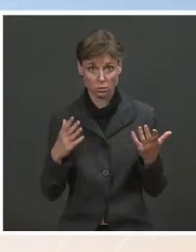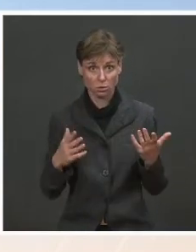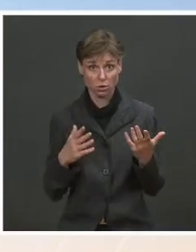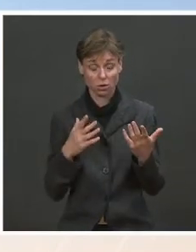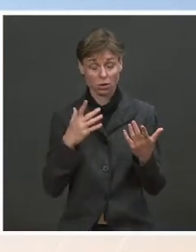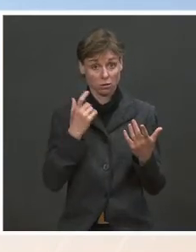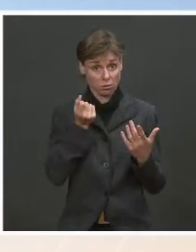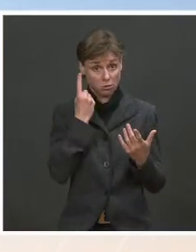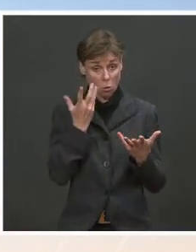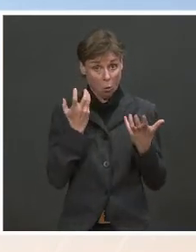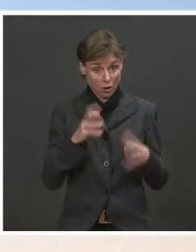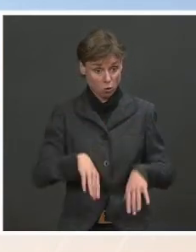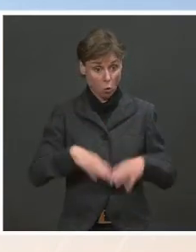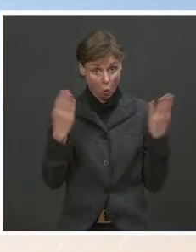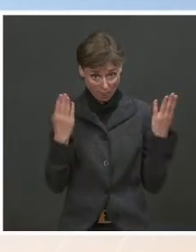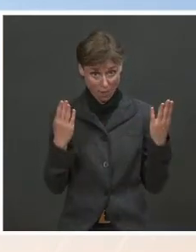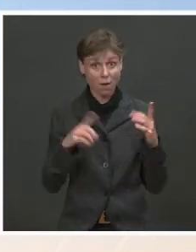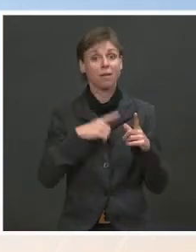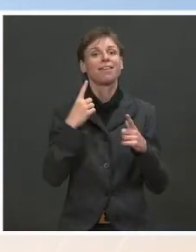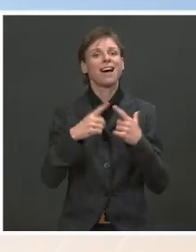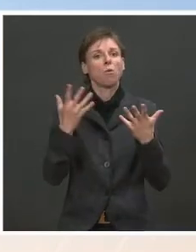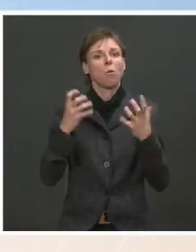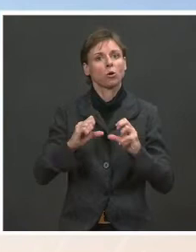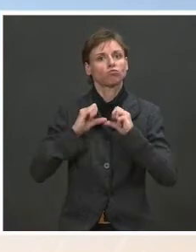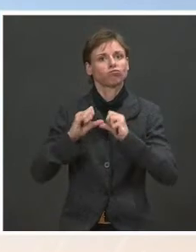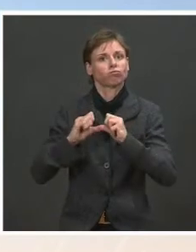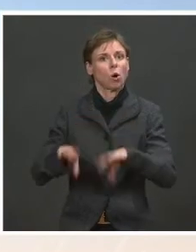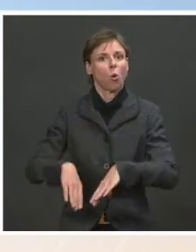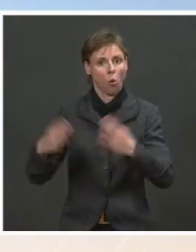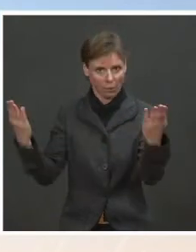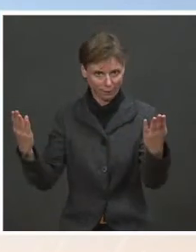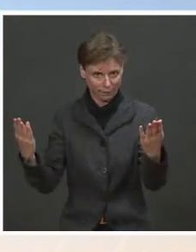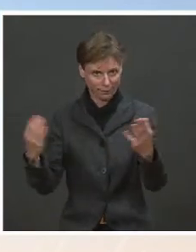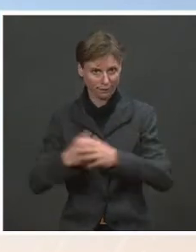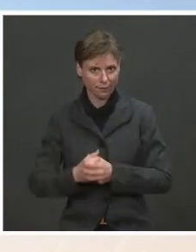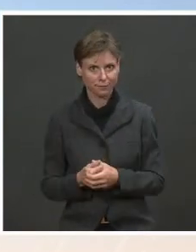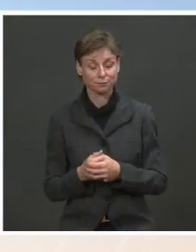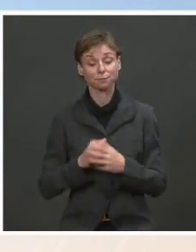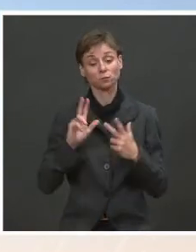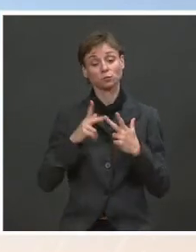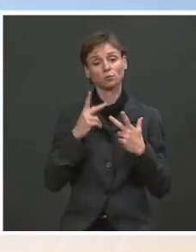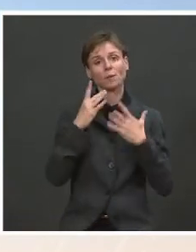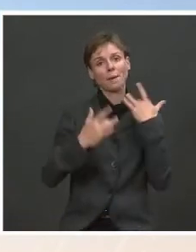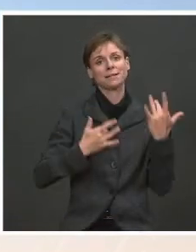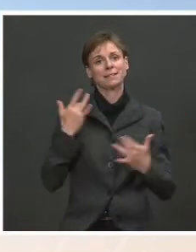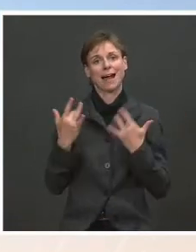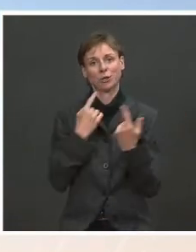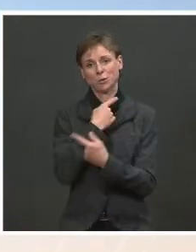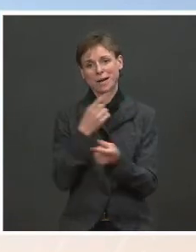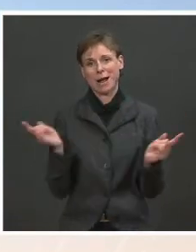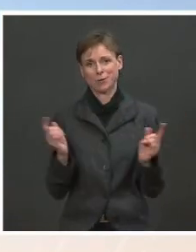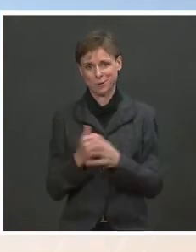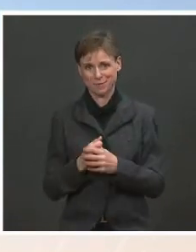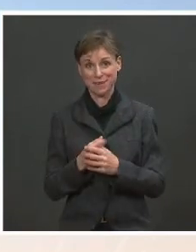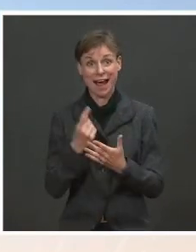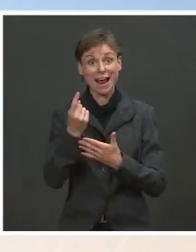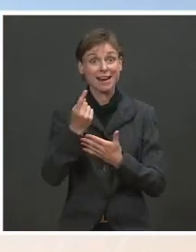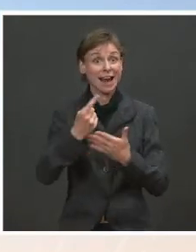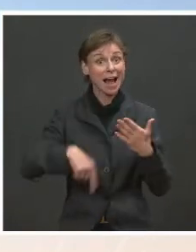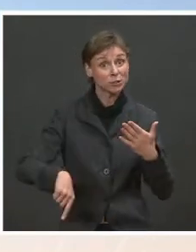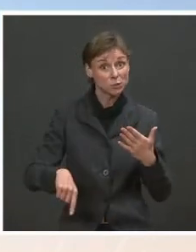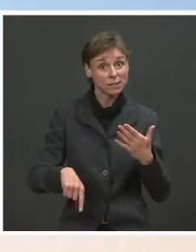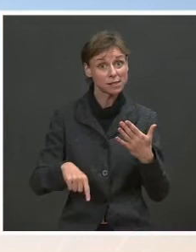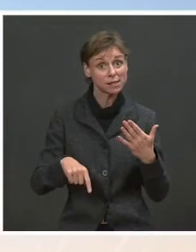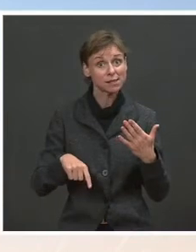schools, but keep them open. And then thirdly, I'm really, really excited to announce that next week we will be having our